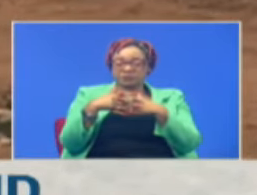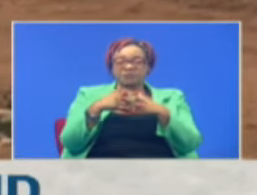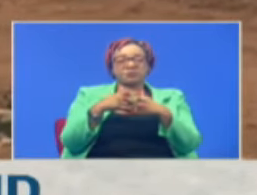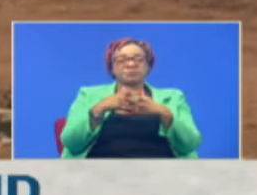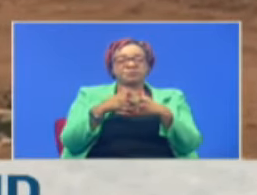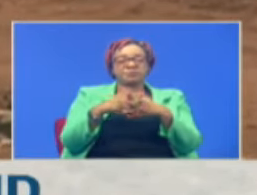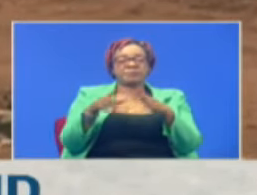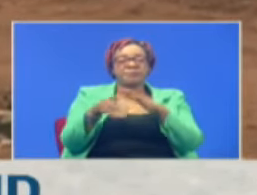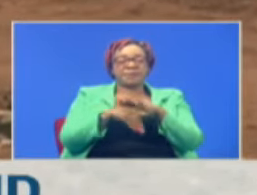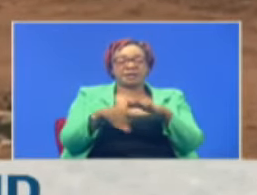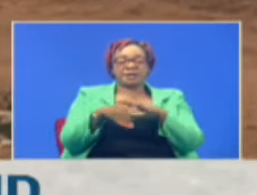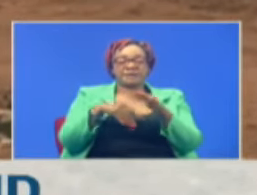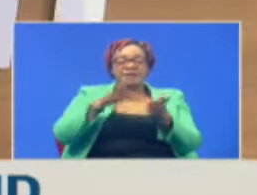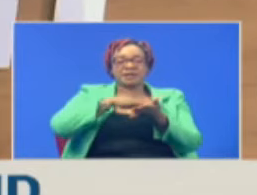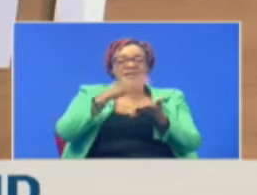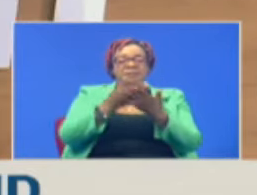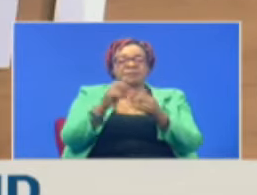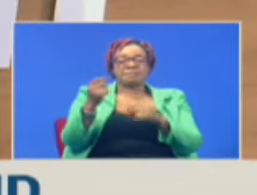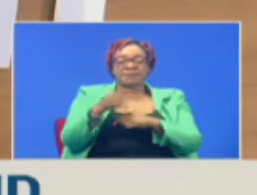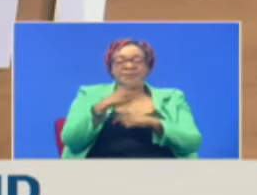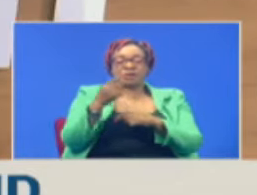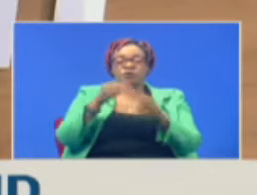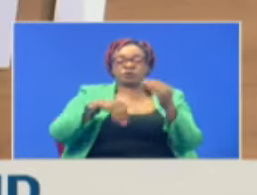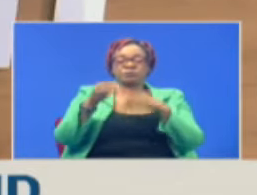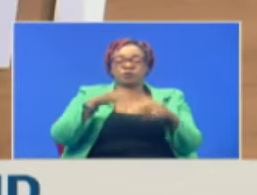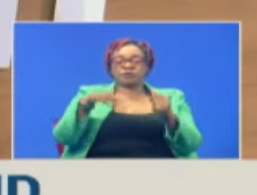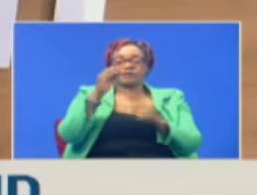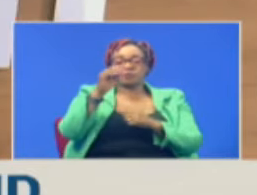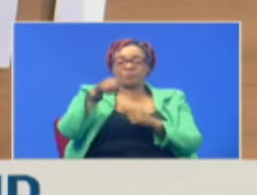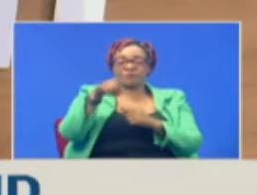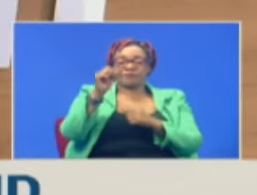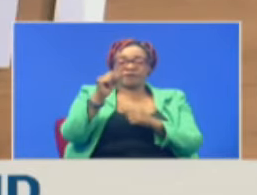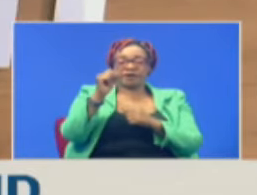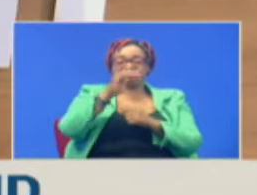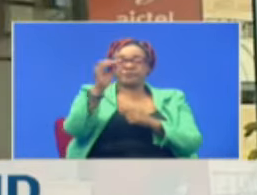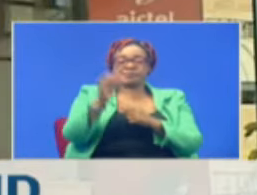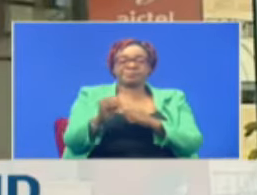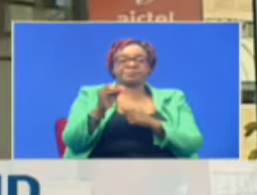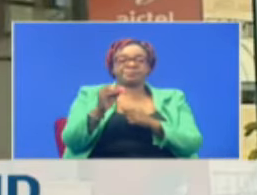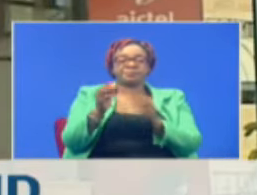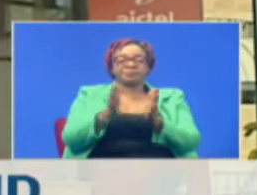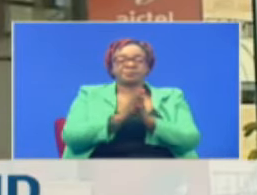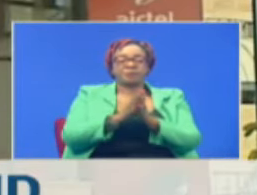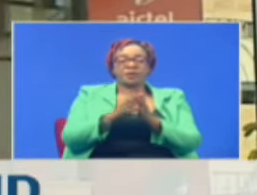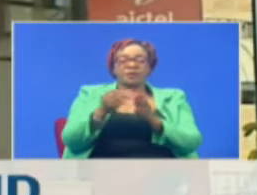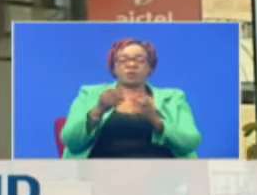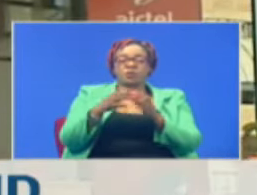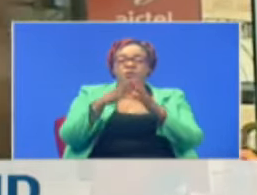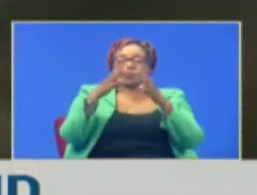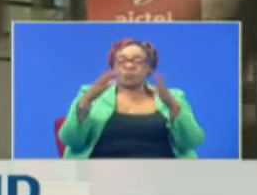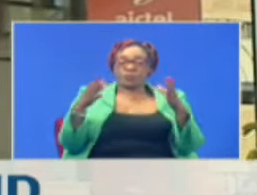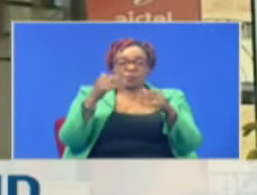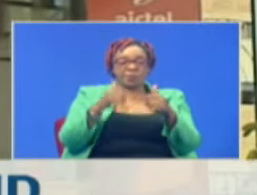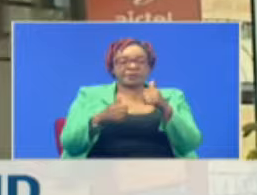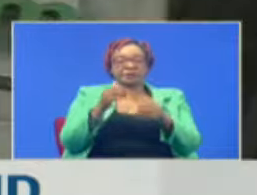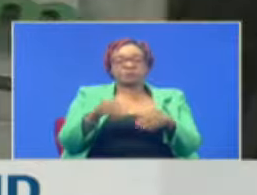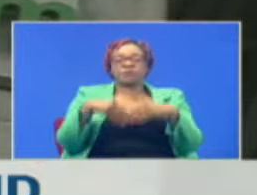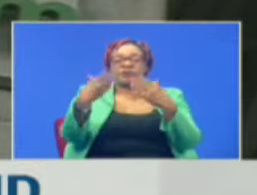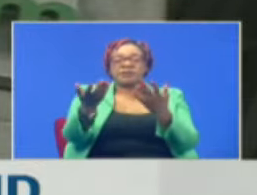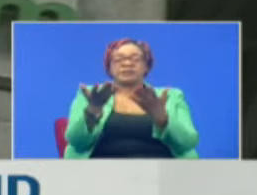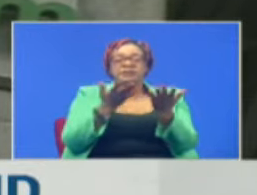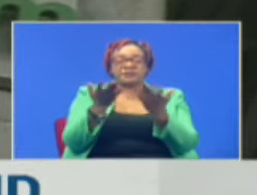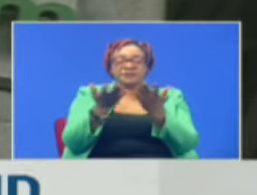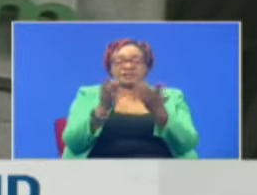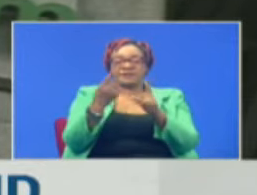by mandatory contributions of 0.5% of their gross revenue from licensed operators, which provide services in the